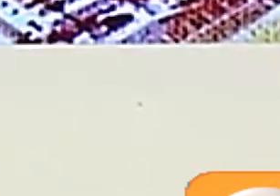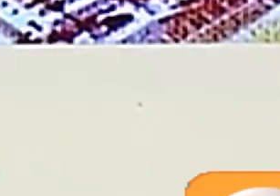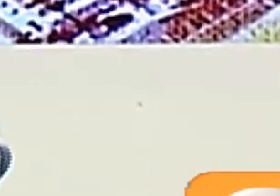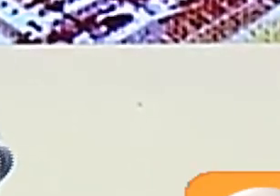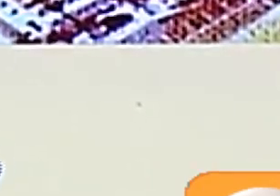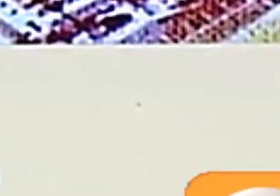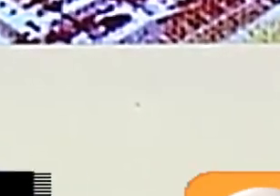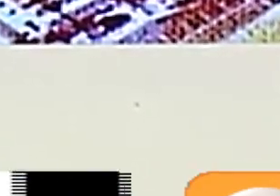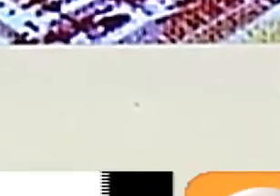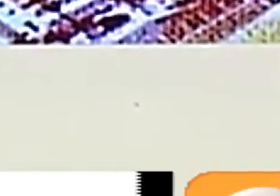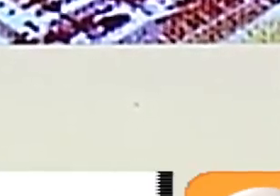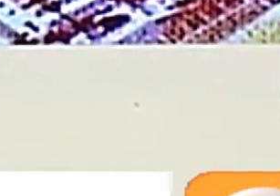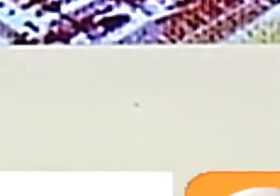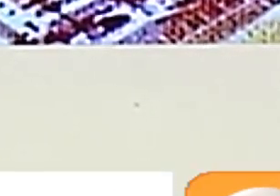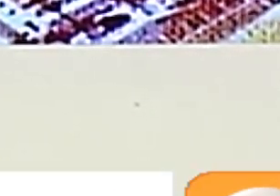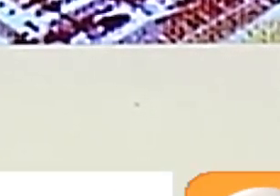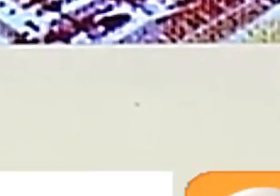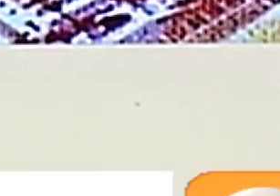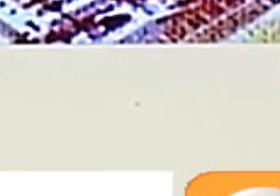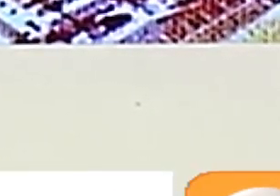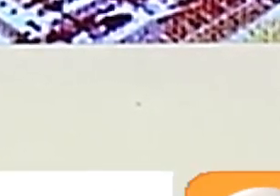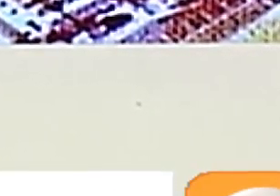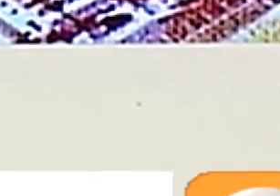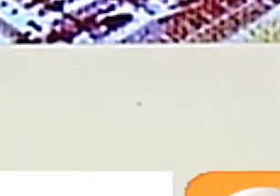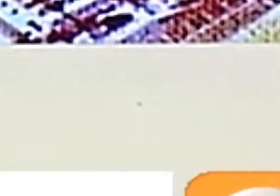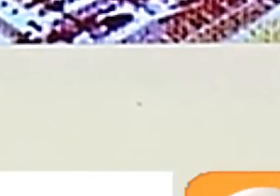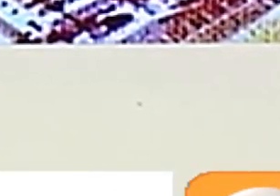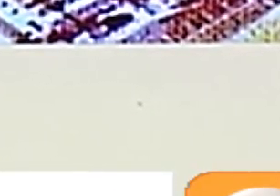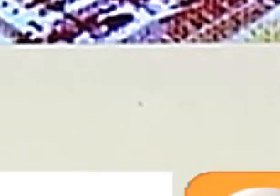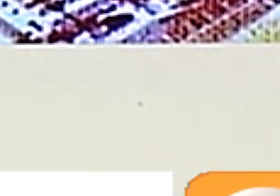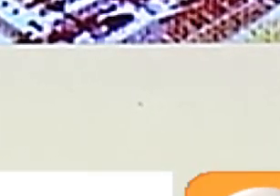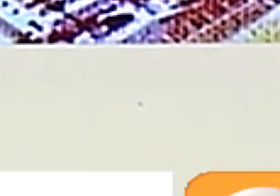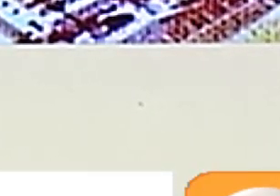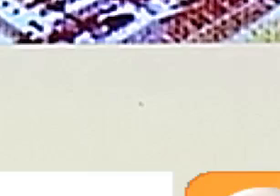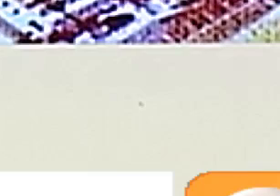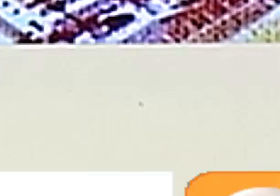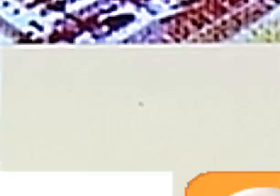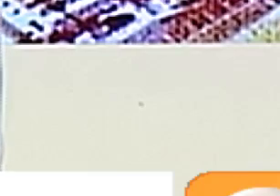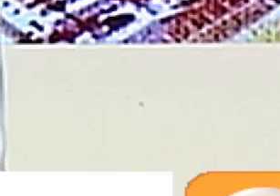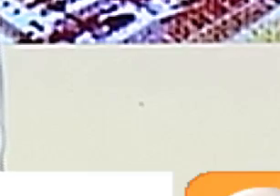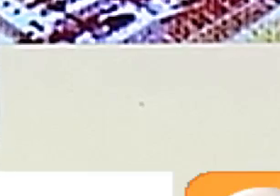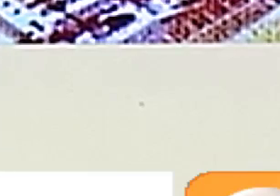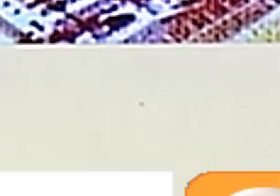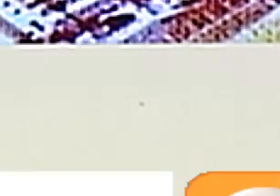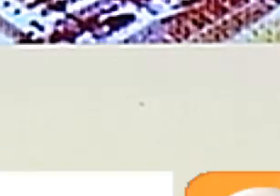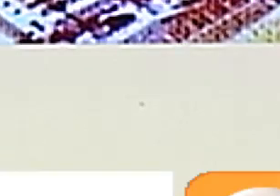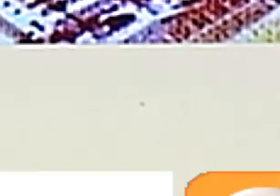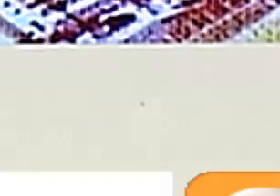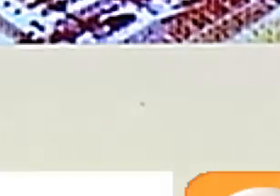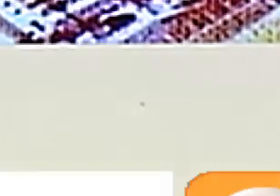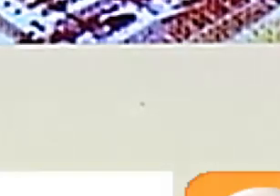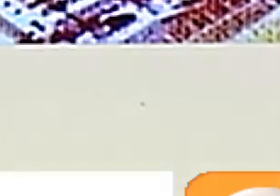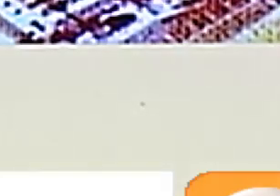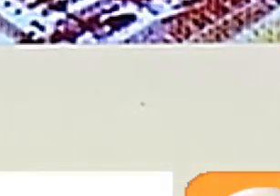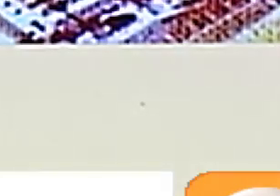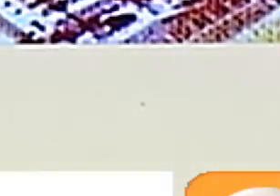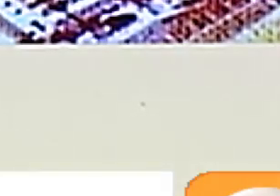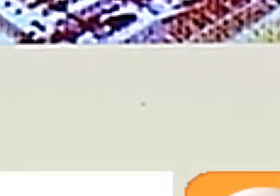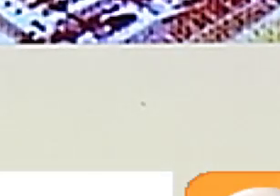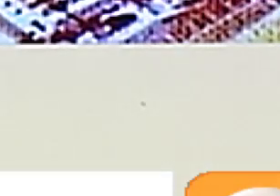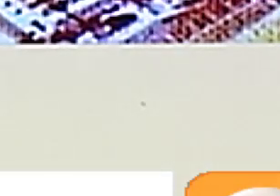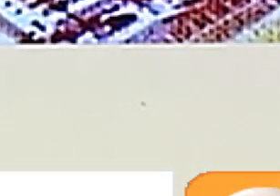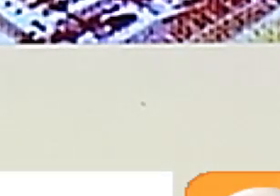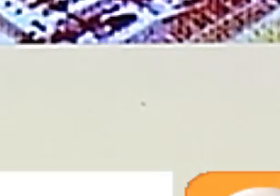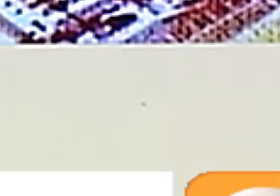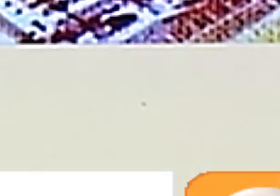Now, my angle tonight is about anger. Yes, outrage. You see, in the last couple of days, we have seen a lot